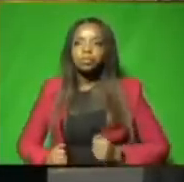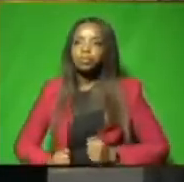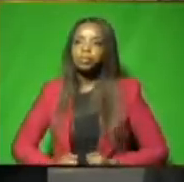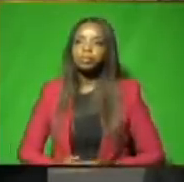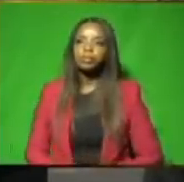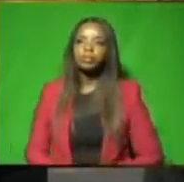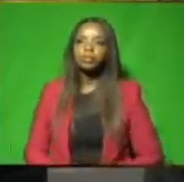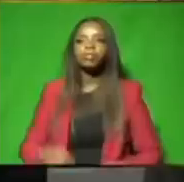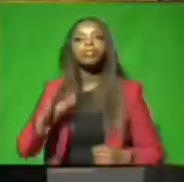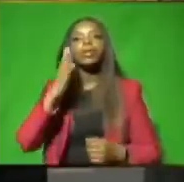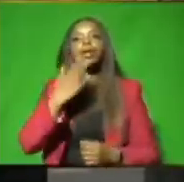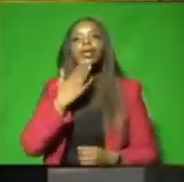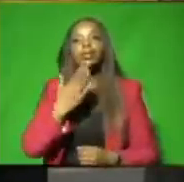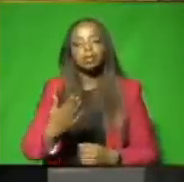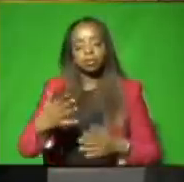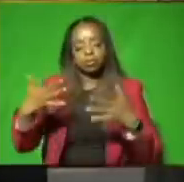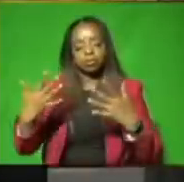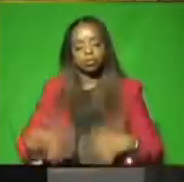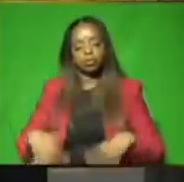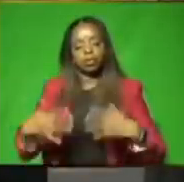Thank you very much, Honorable